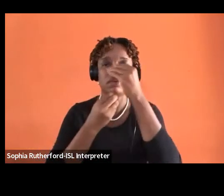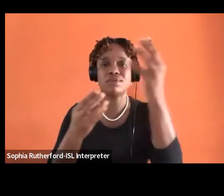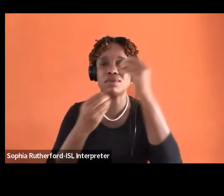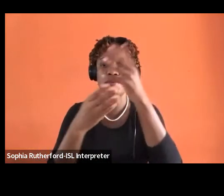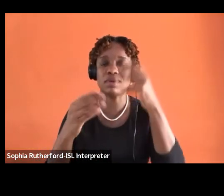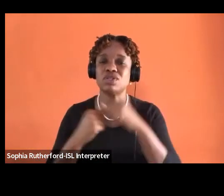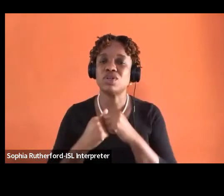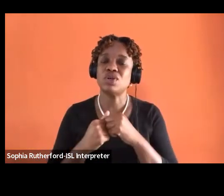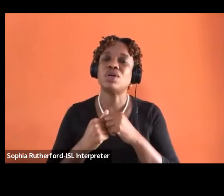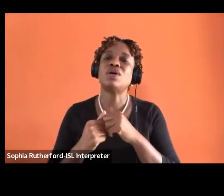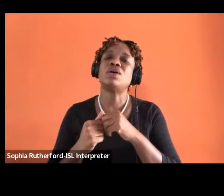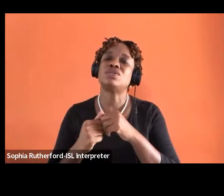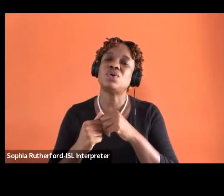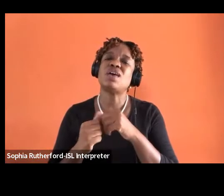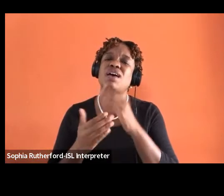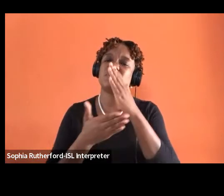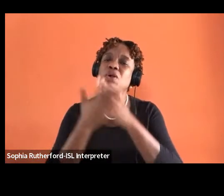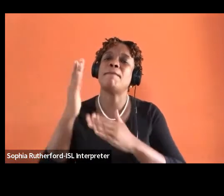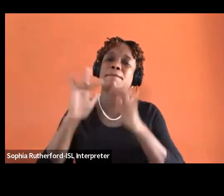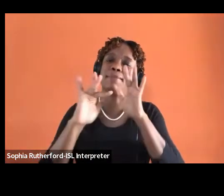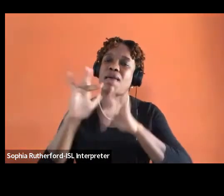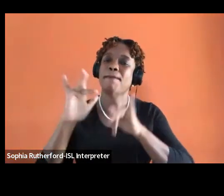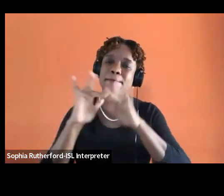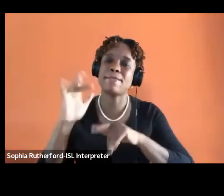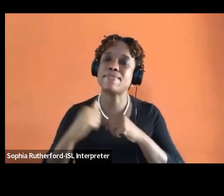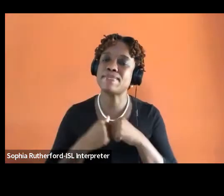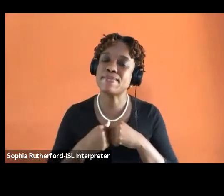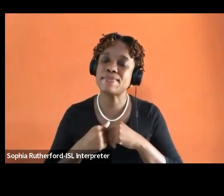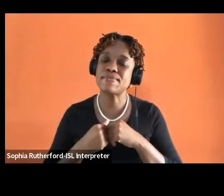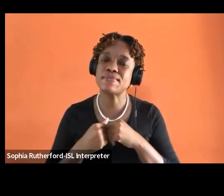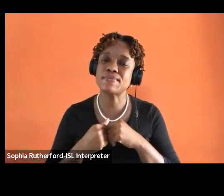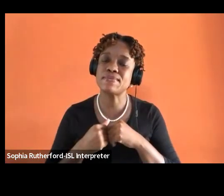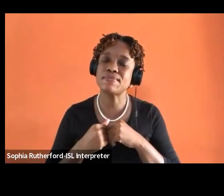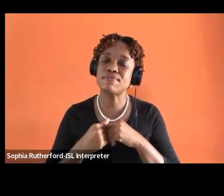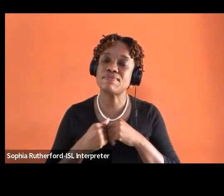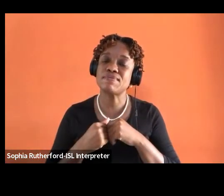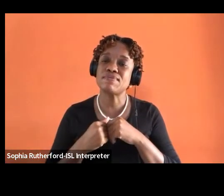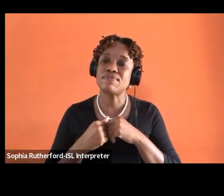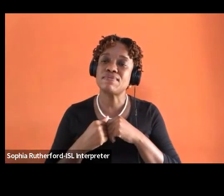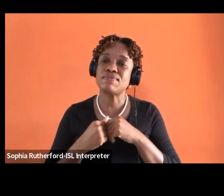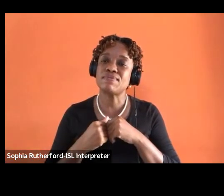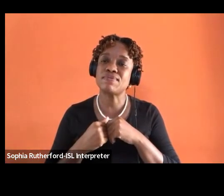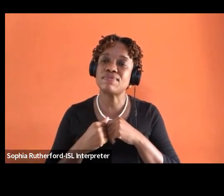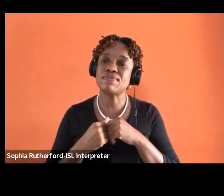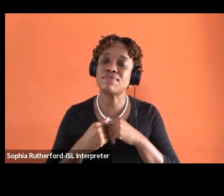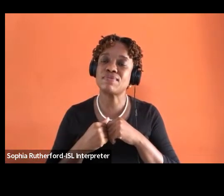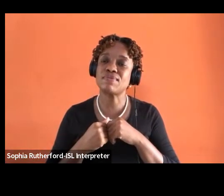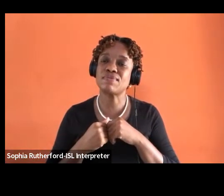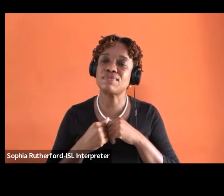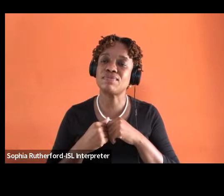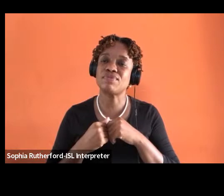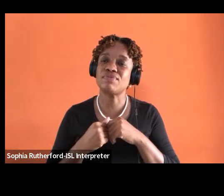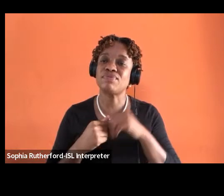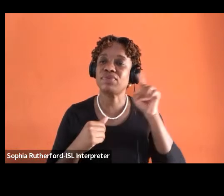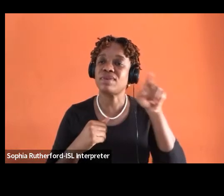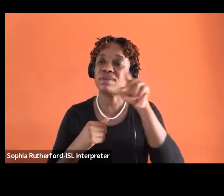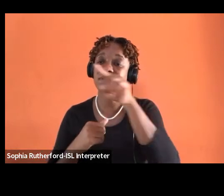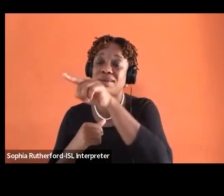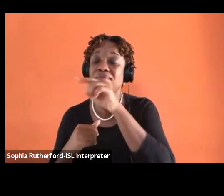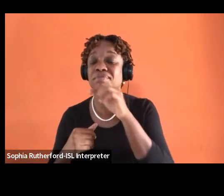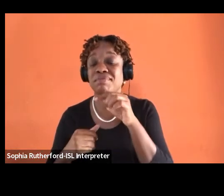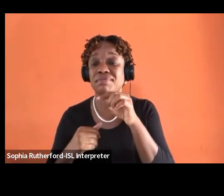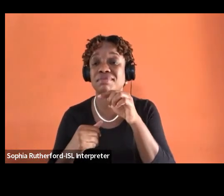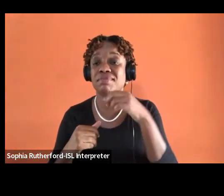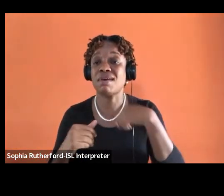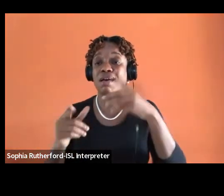some shortfalls. A number of persons with disabilities were challenged in attaining their basic needs, such